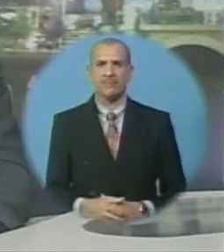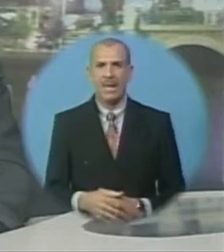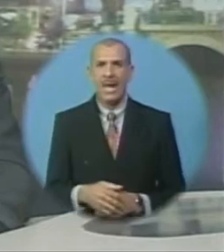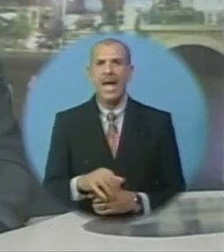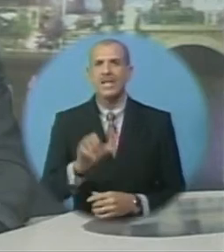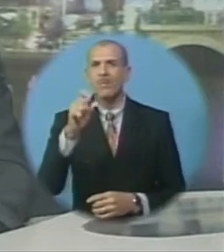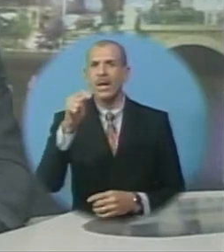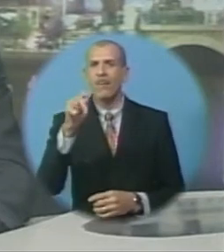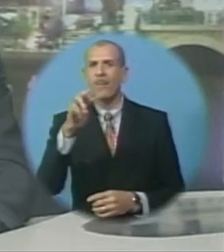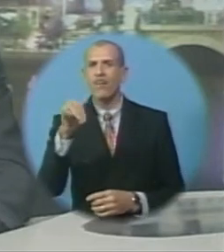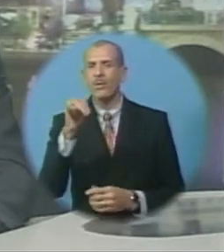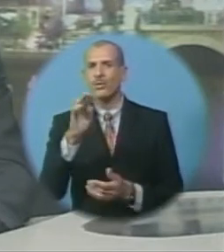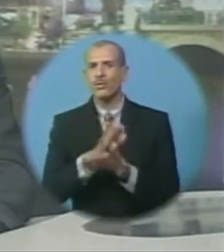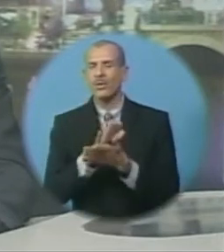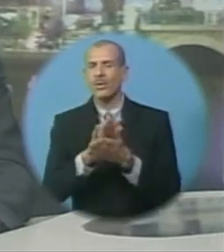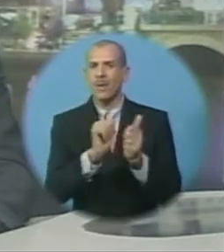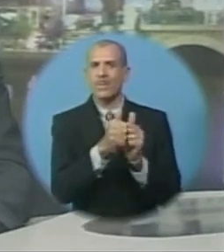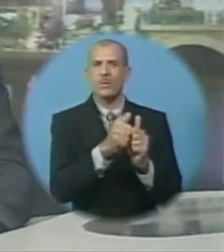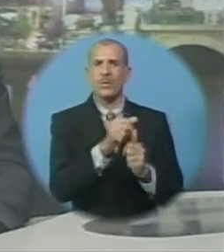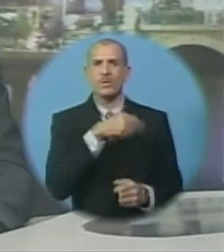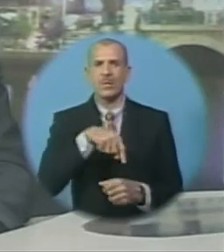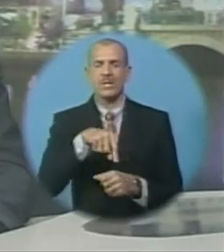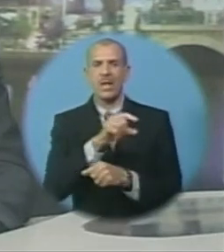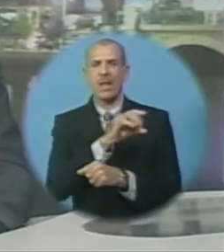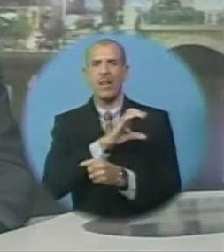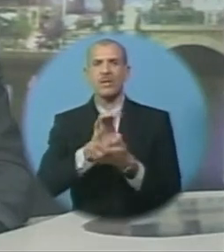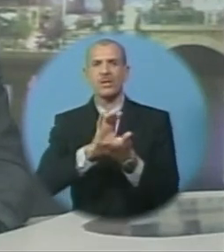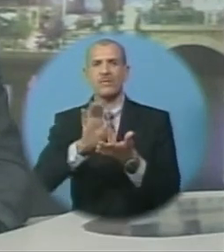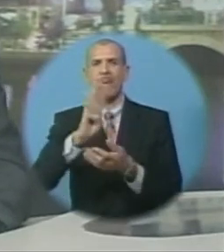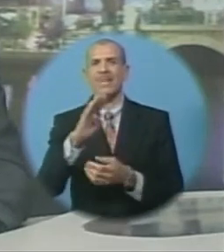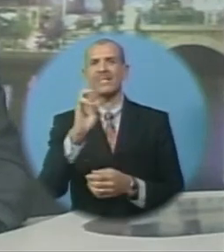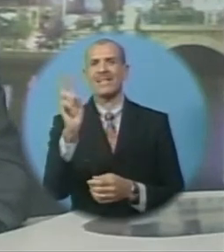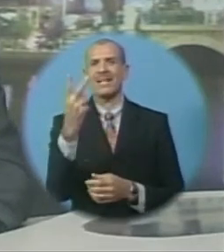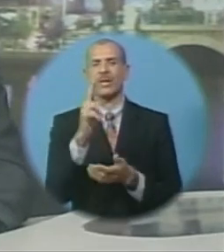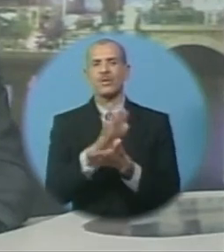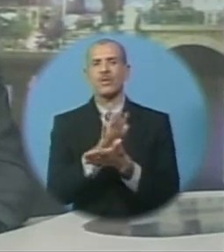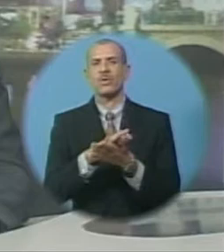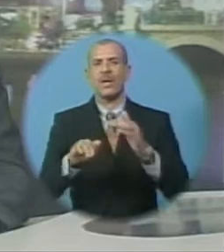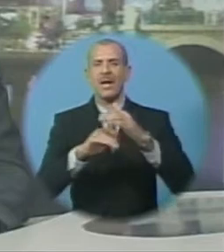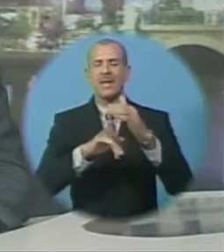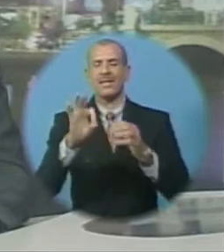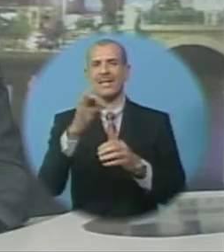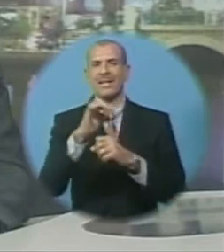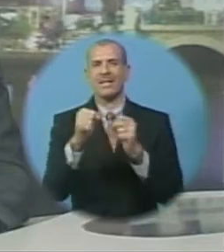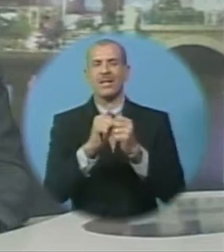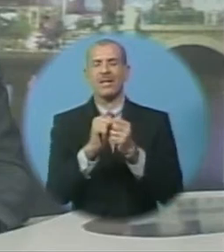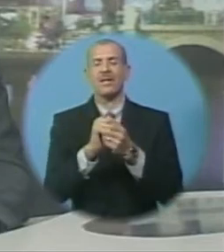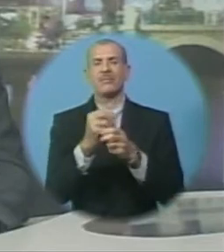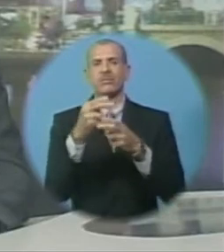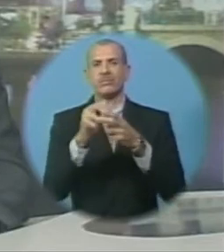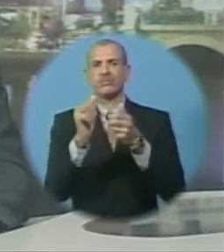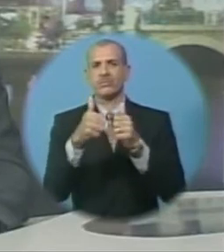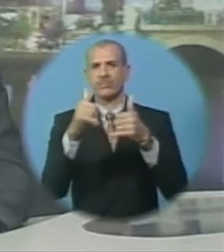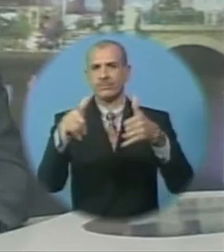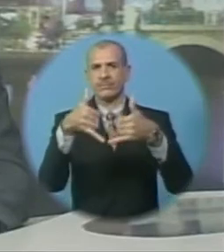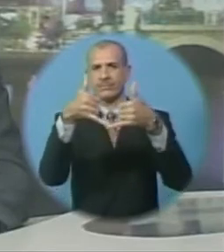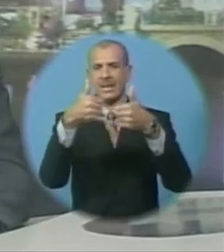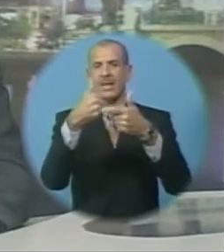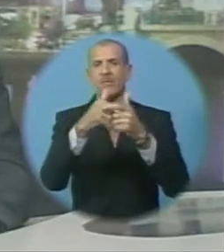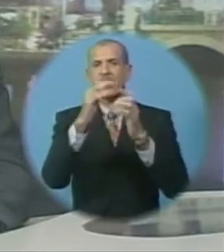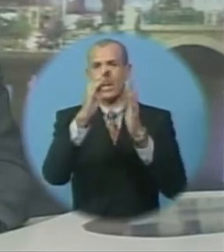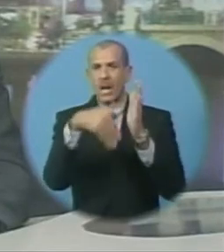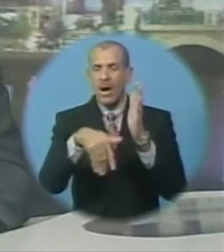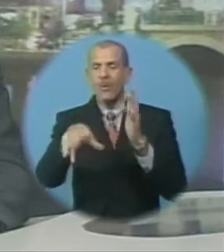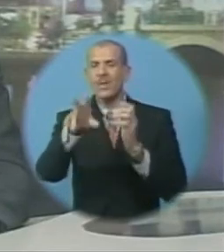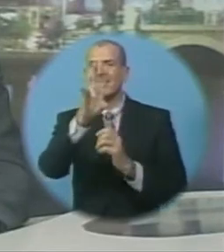Springer Memorial will play Queen's College for the Barbados Secondary Schools Under-19 netball title. The defending champions were down